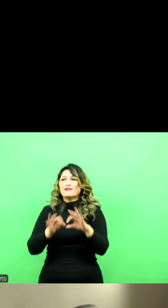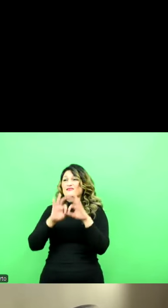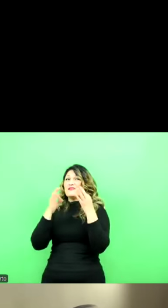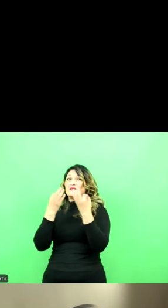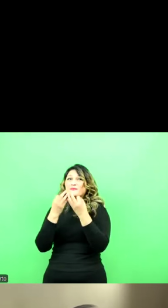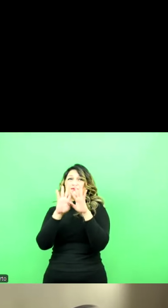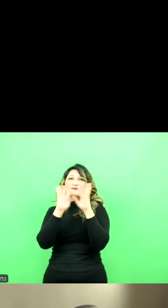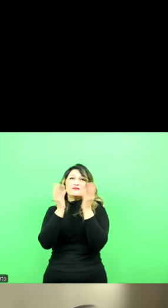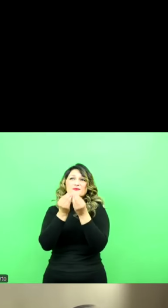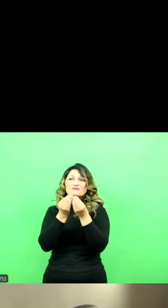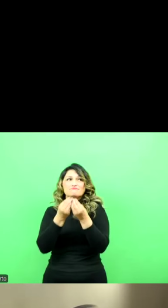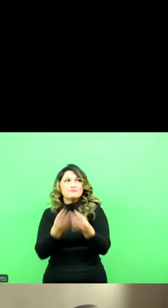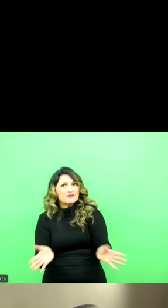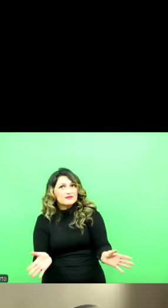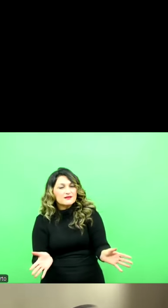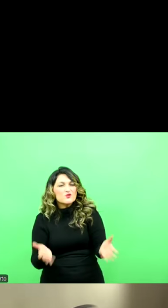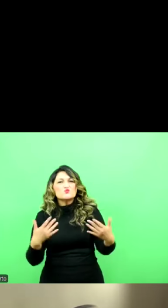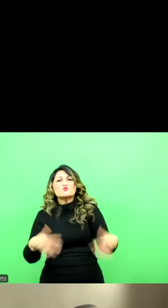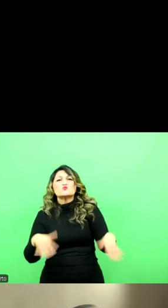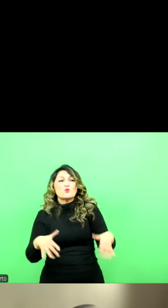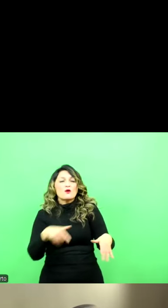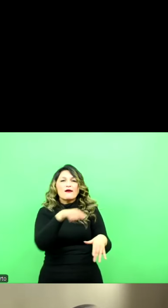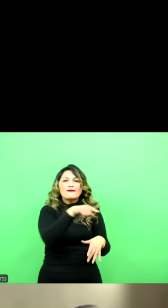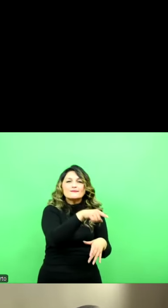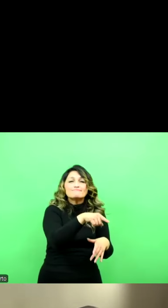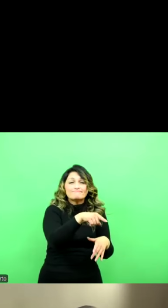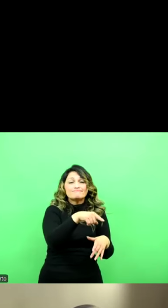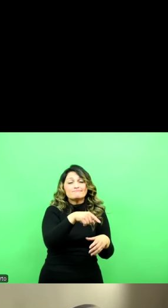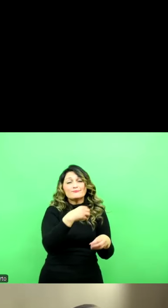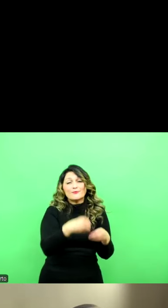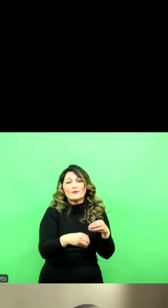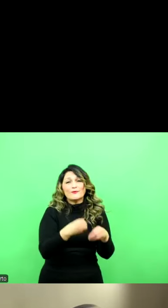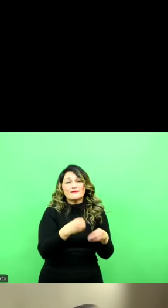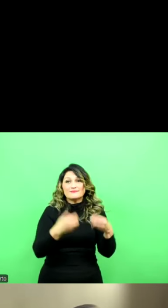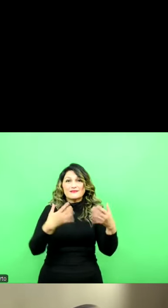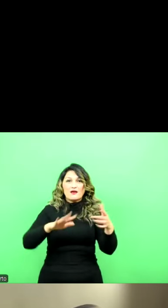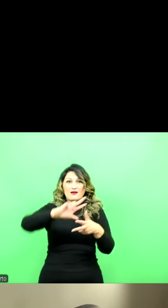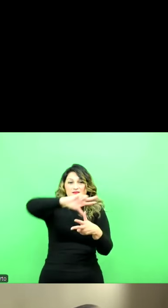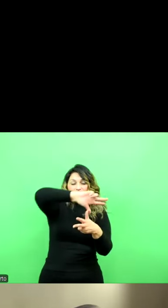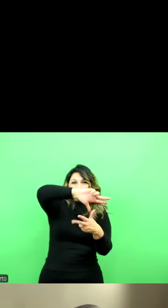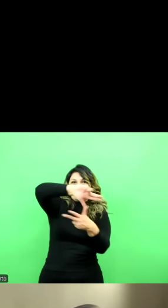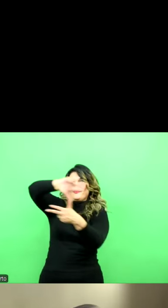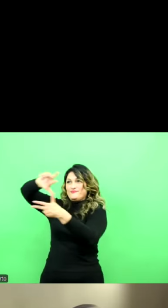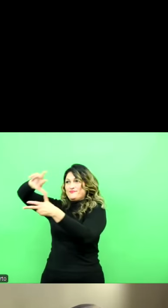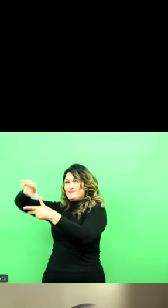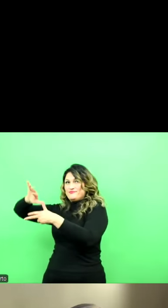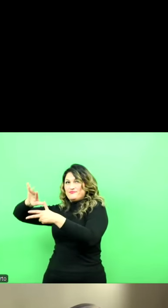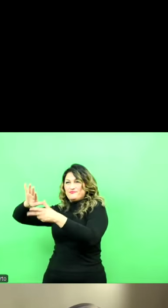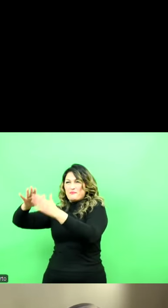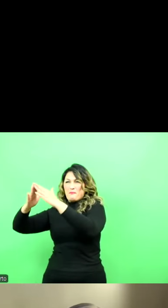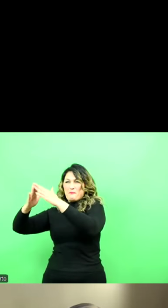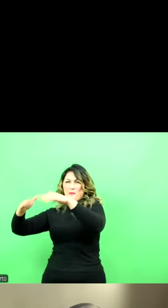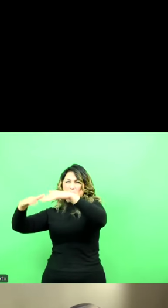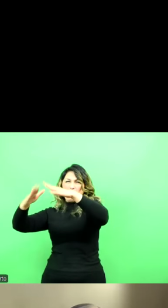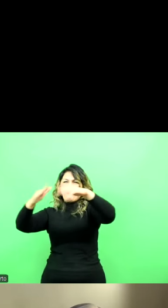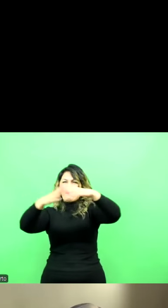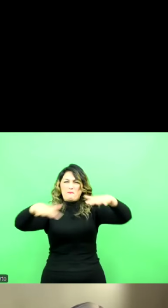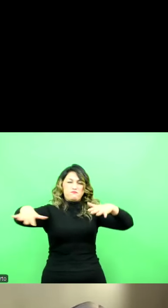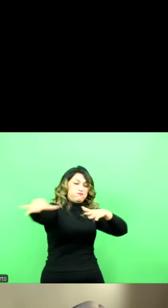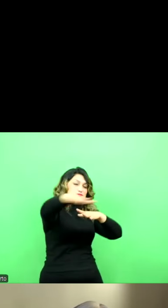the most morbidity and mortality at the beginning of at the hurricane in the